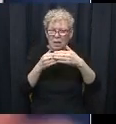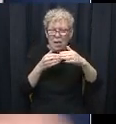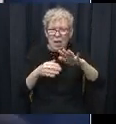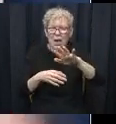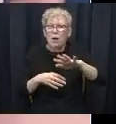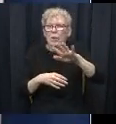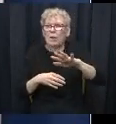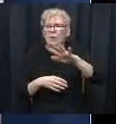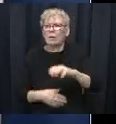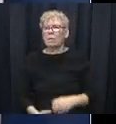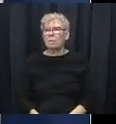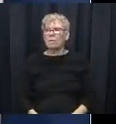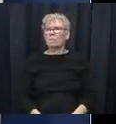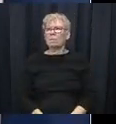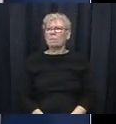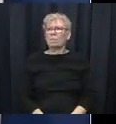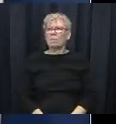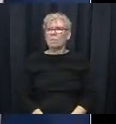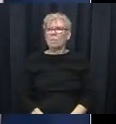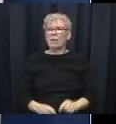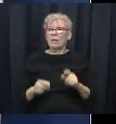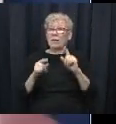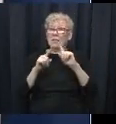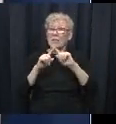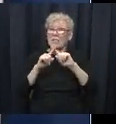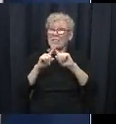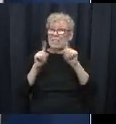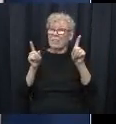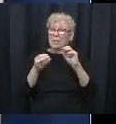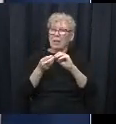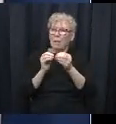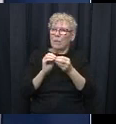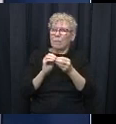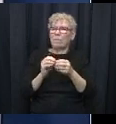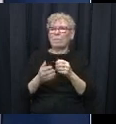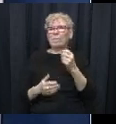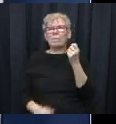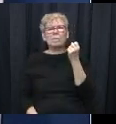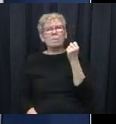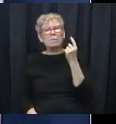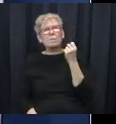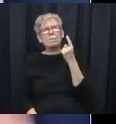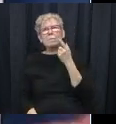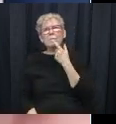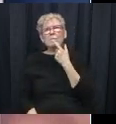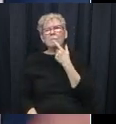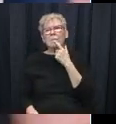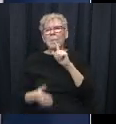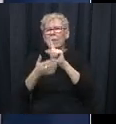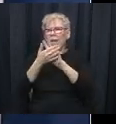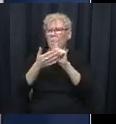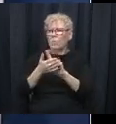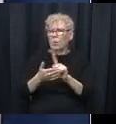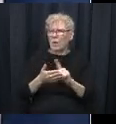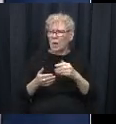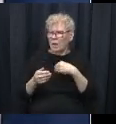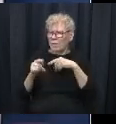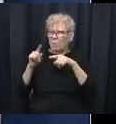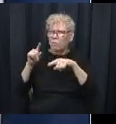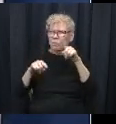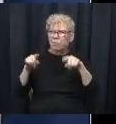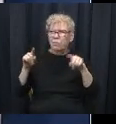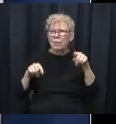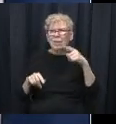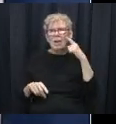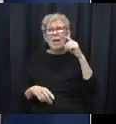It's just a week-to-week fluctuation. I think it's 2,000 extra doses that El Paso County is getting. But every part of our state still needs to